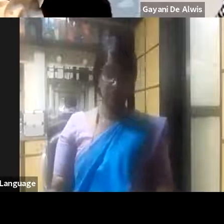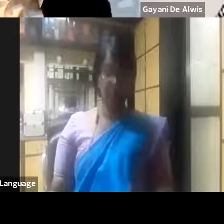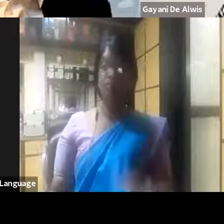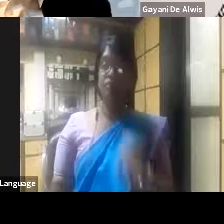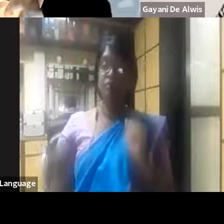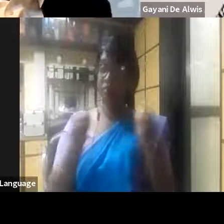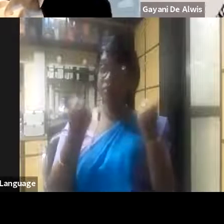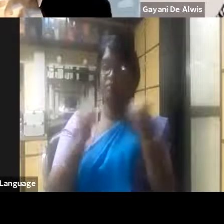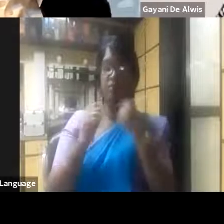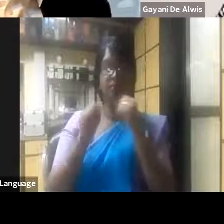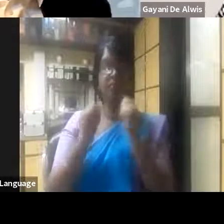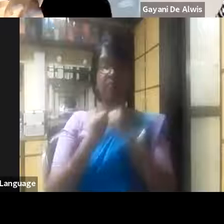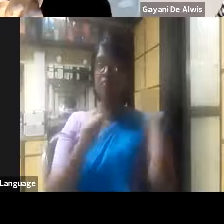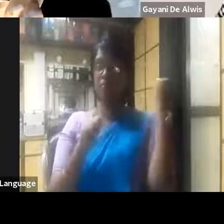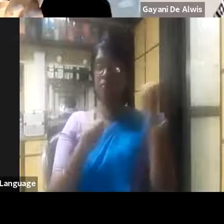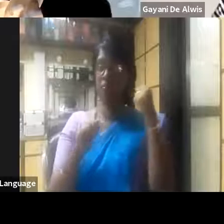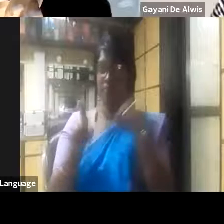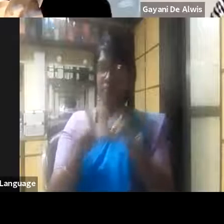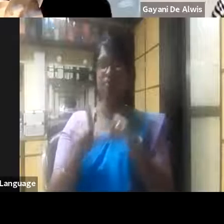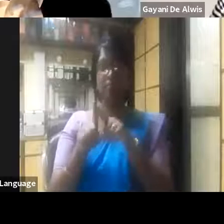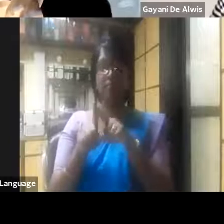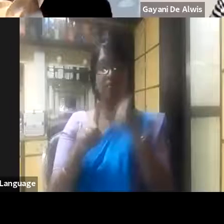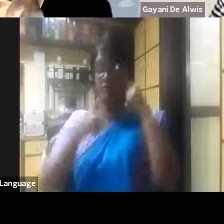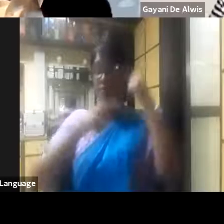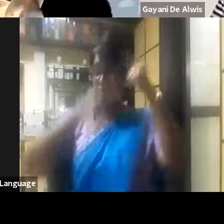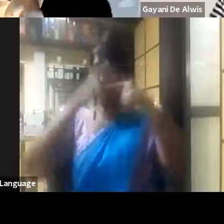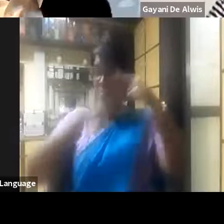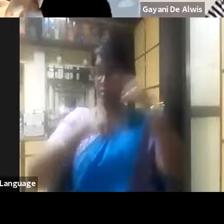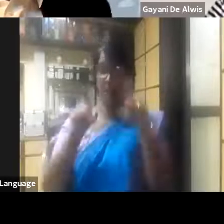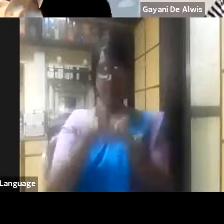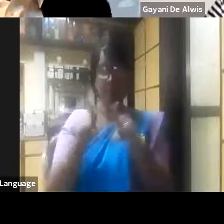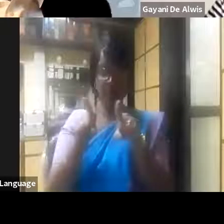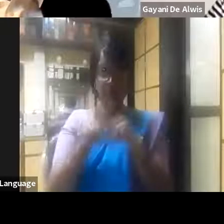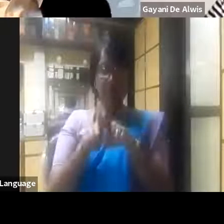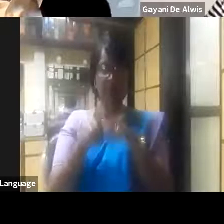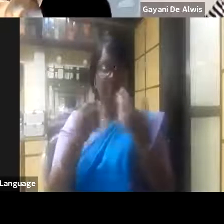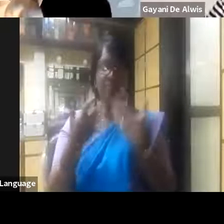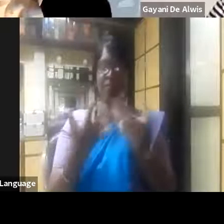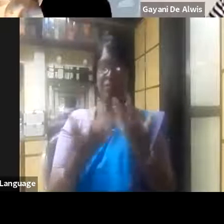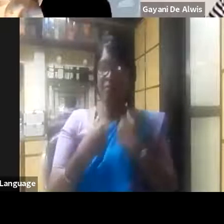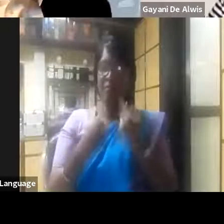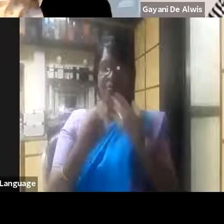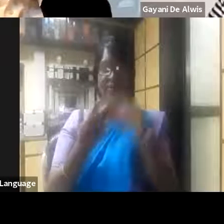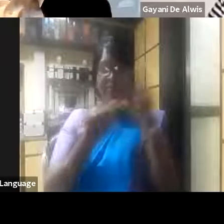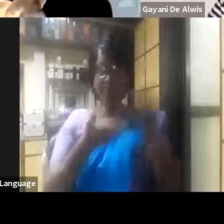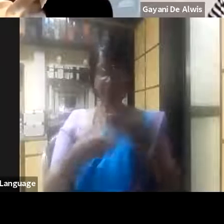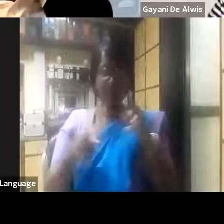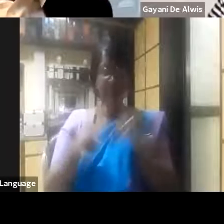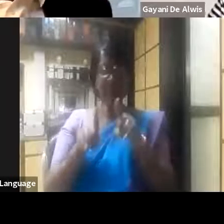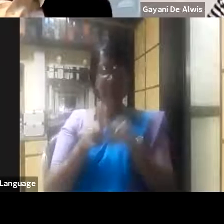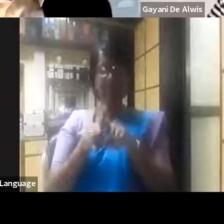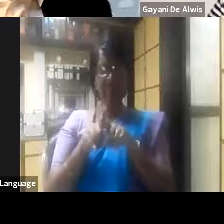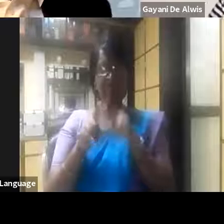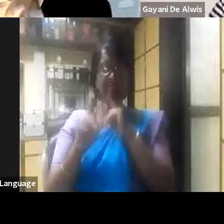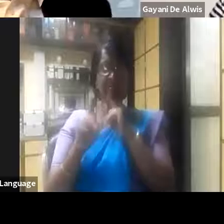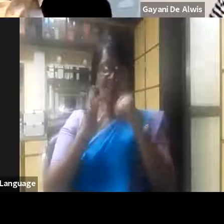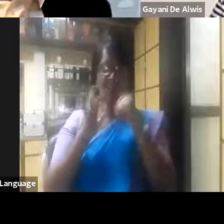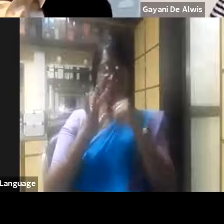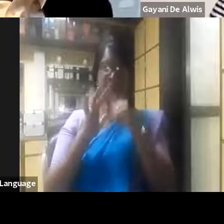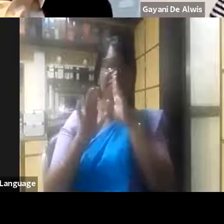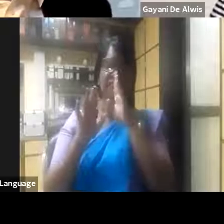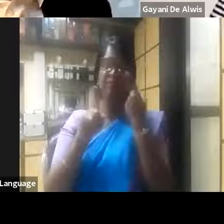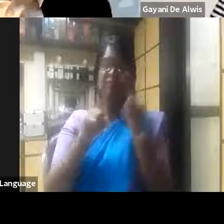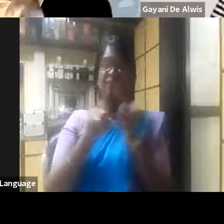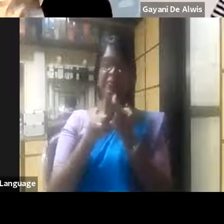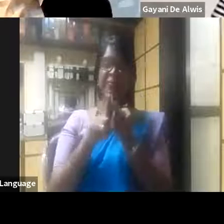to enrich ourselves, and I would like to invite Mr. Ikram Katlan, the